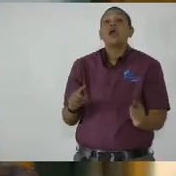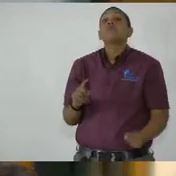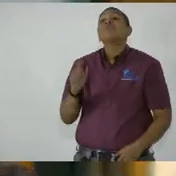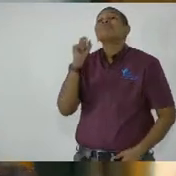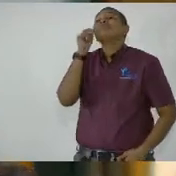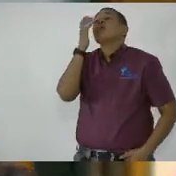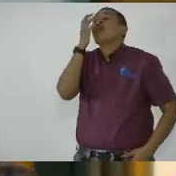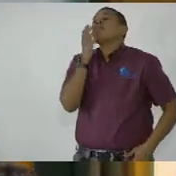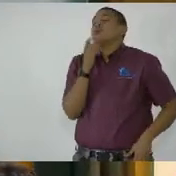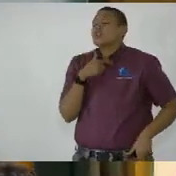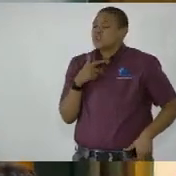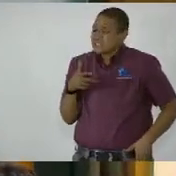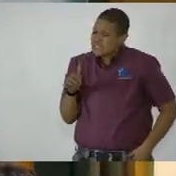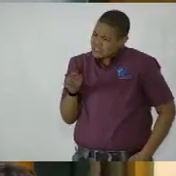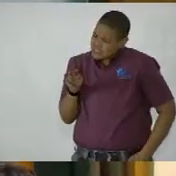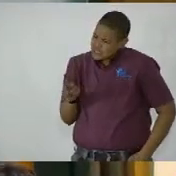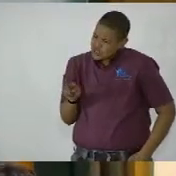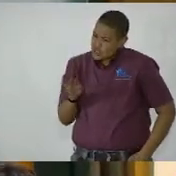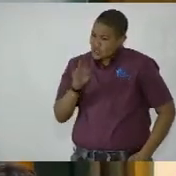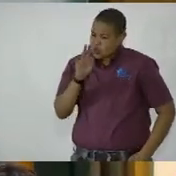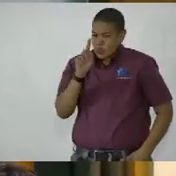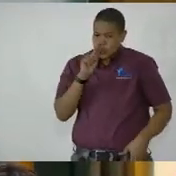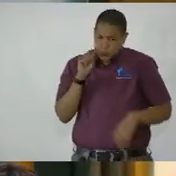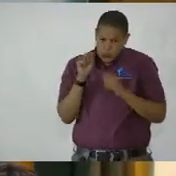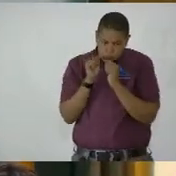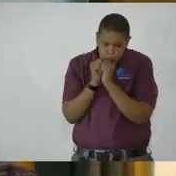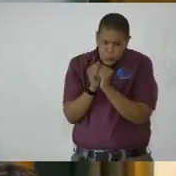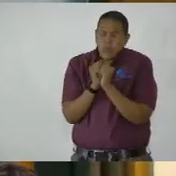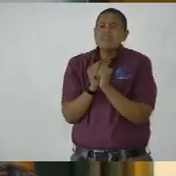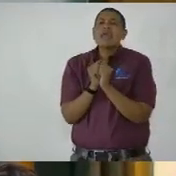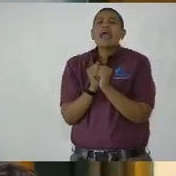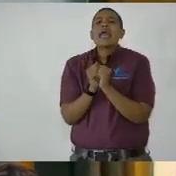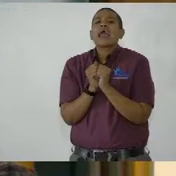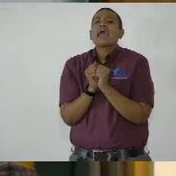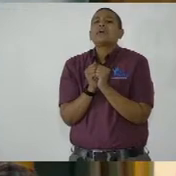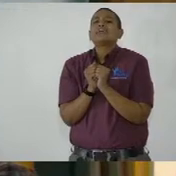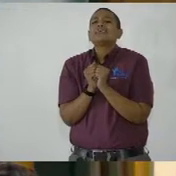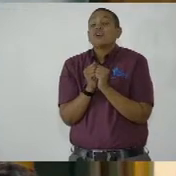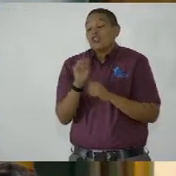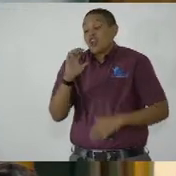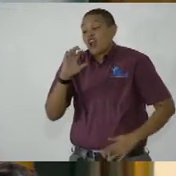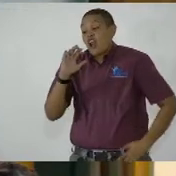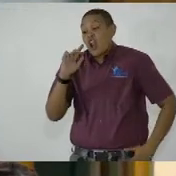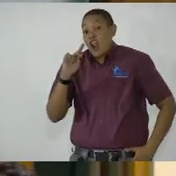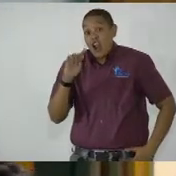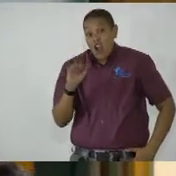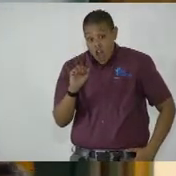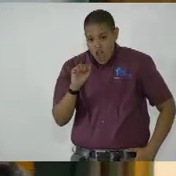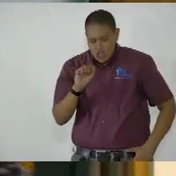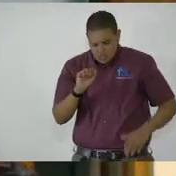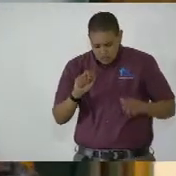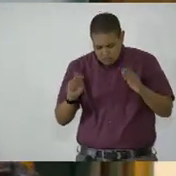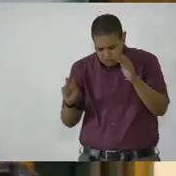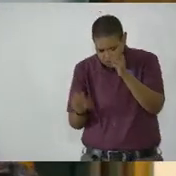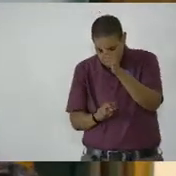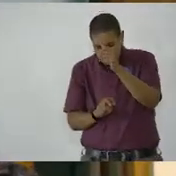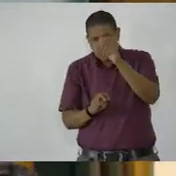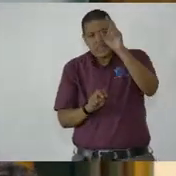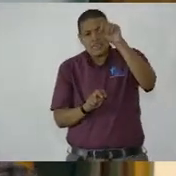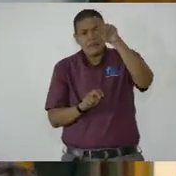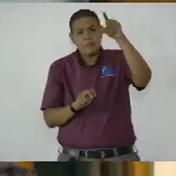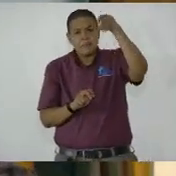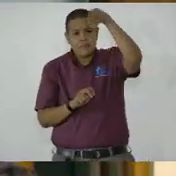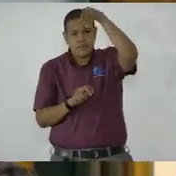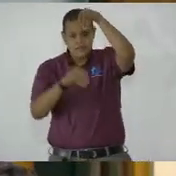Madam Speaker, we are now looking at unification to bring the clerks into under the DPP so that